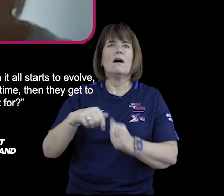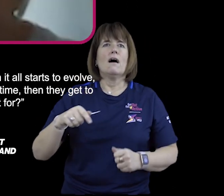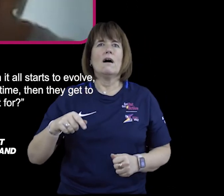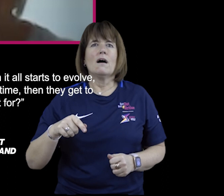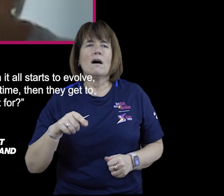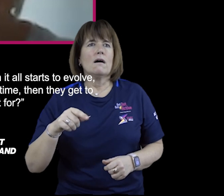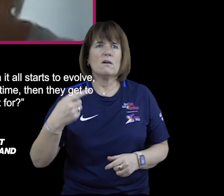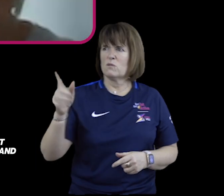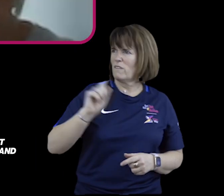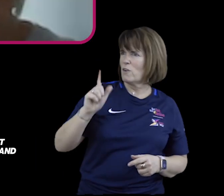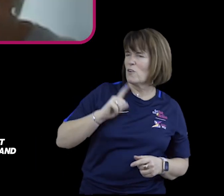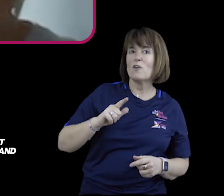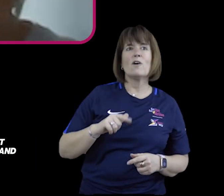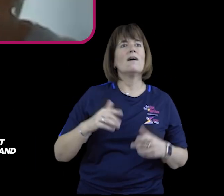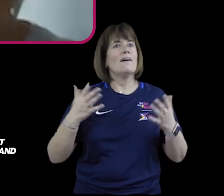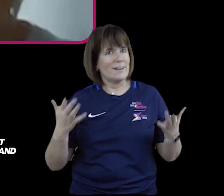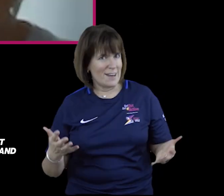they go, "Oh, what are you doing that for?"